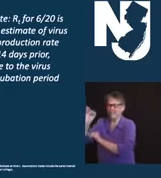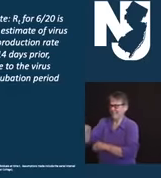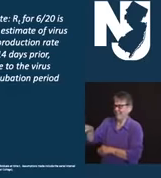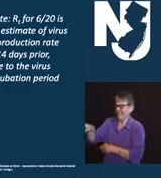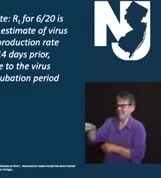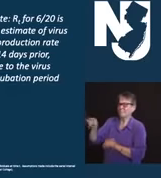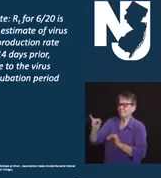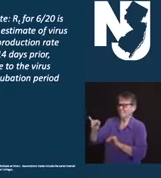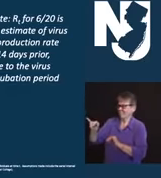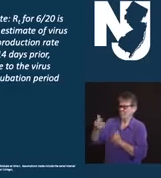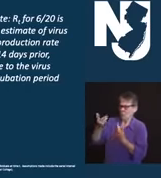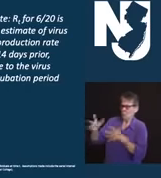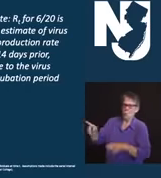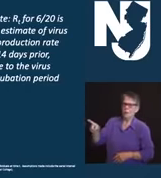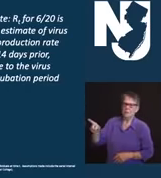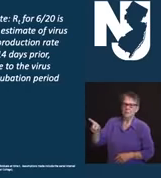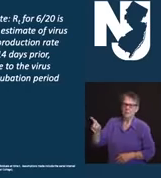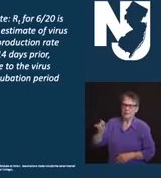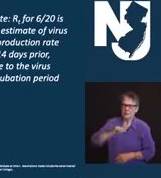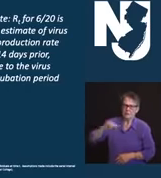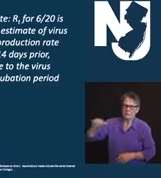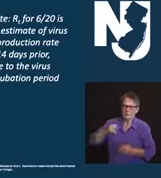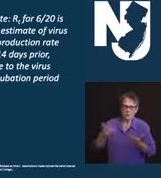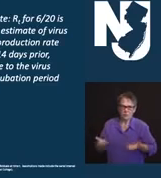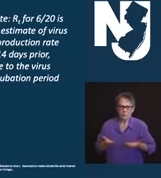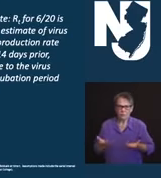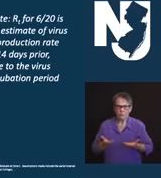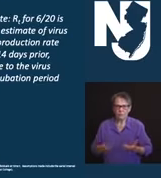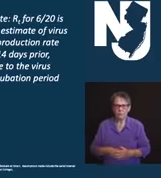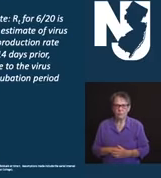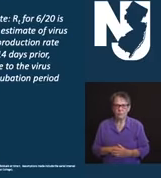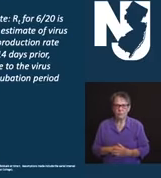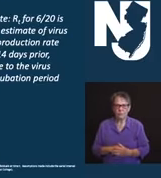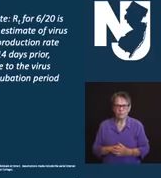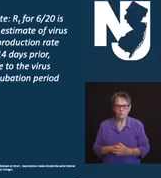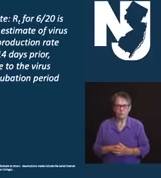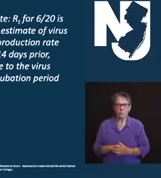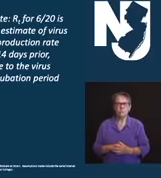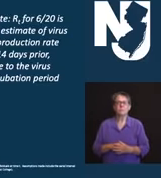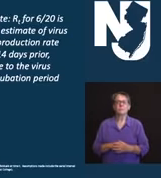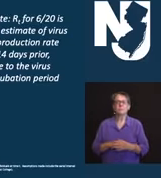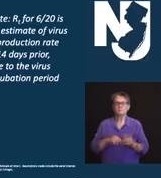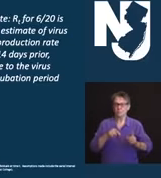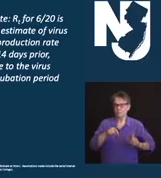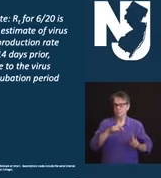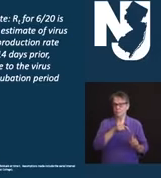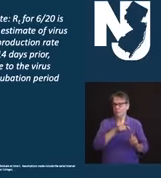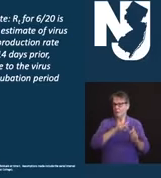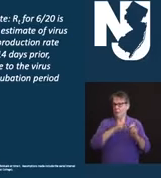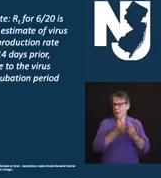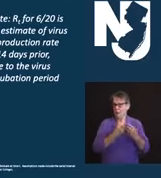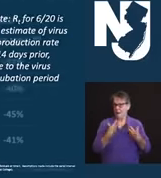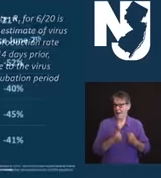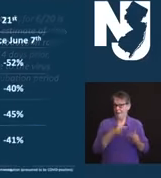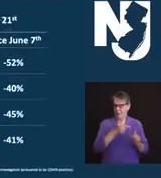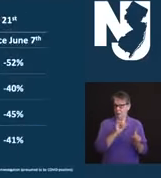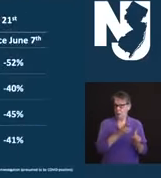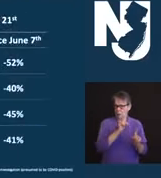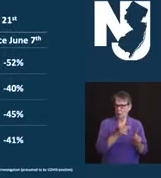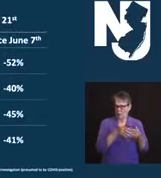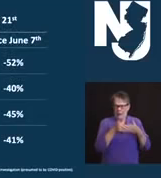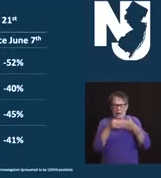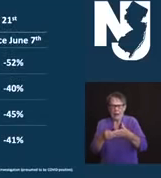sure that we don't do that. And Judy and her team will be guiding us at every step of the way. So the results of these practices,